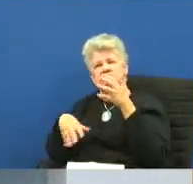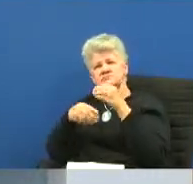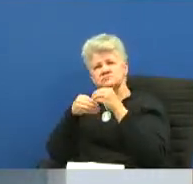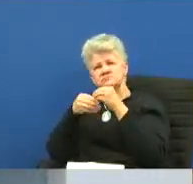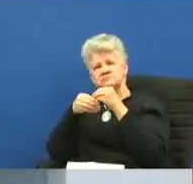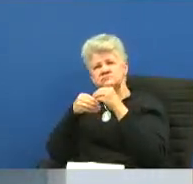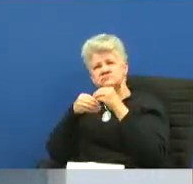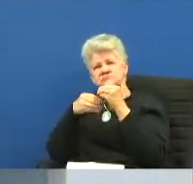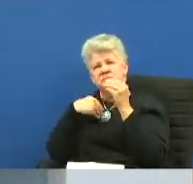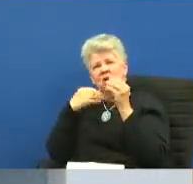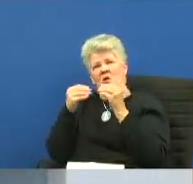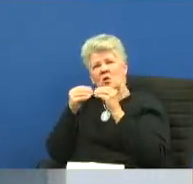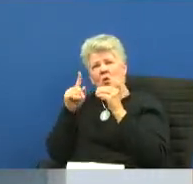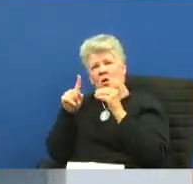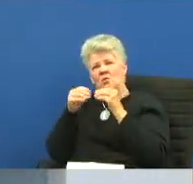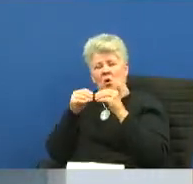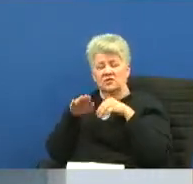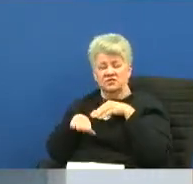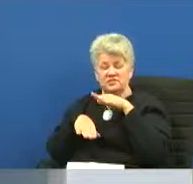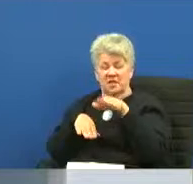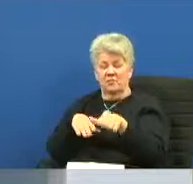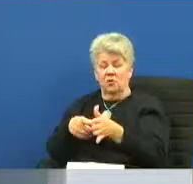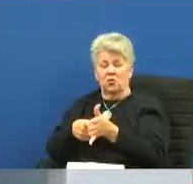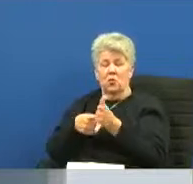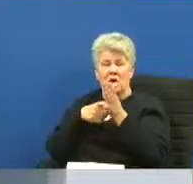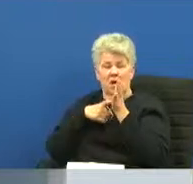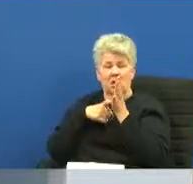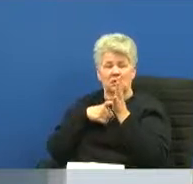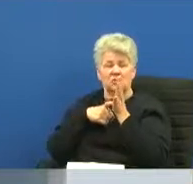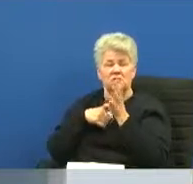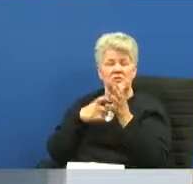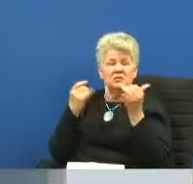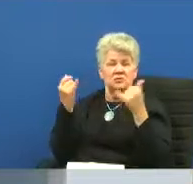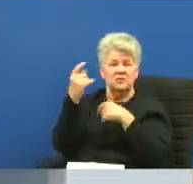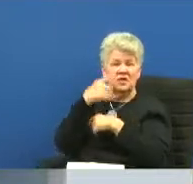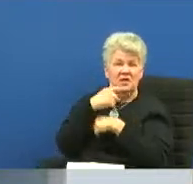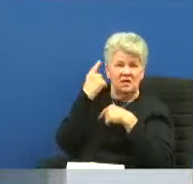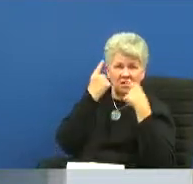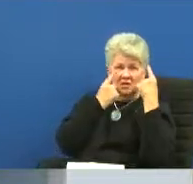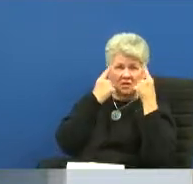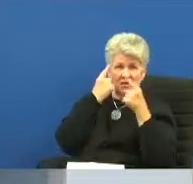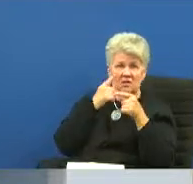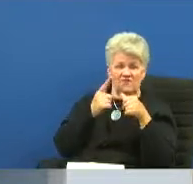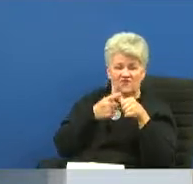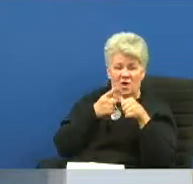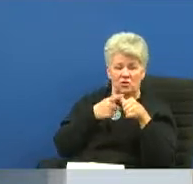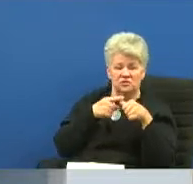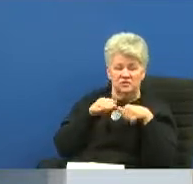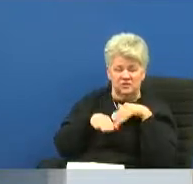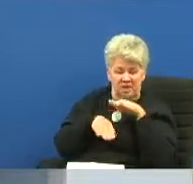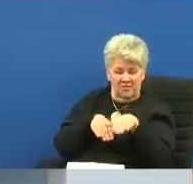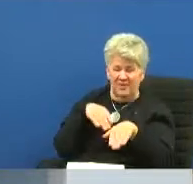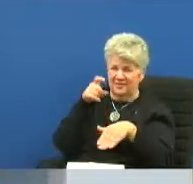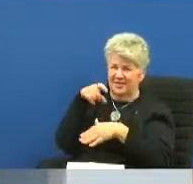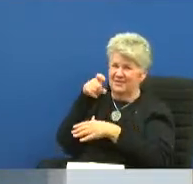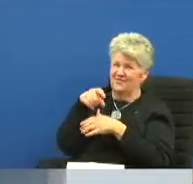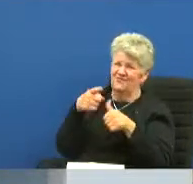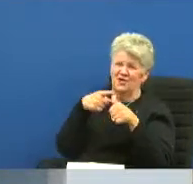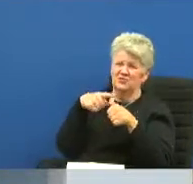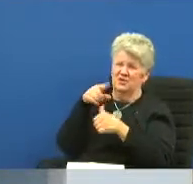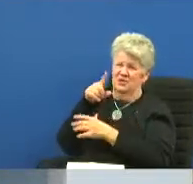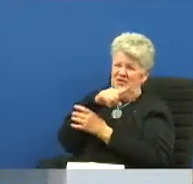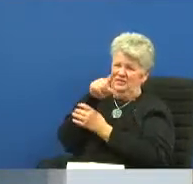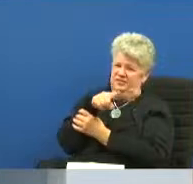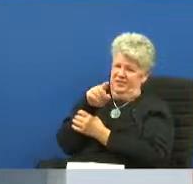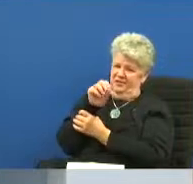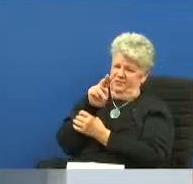is an additional step that's required. What is being considered today is ultimately the first step is to rezone the property.